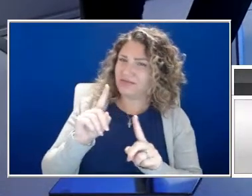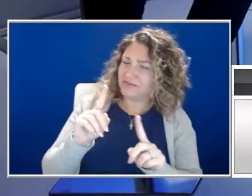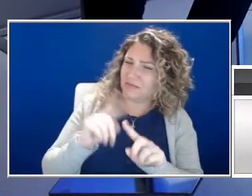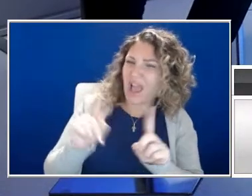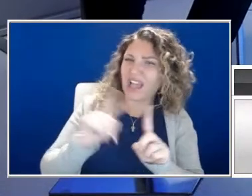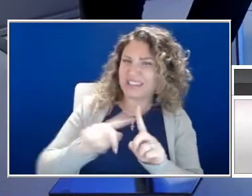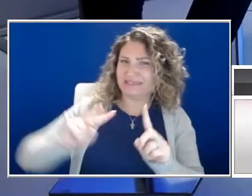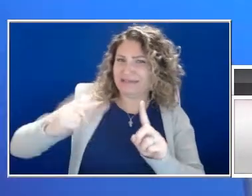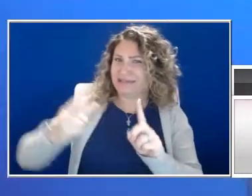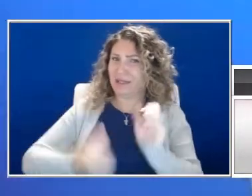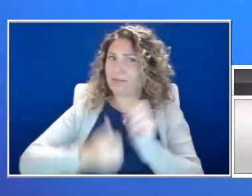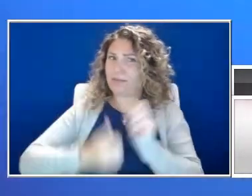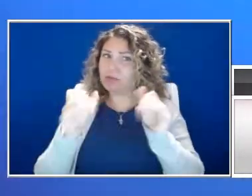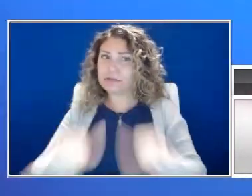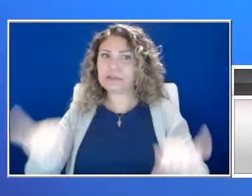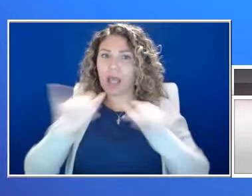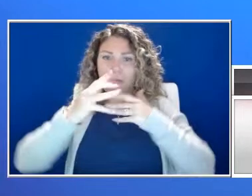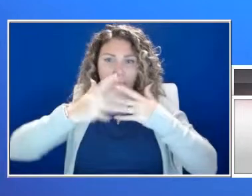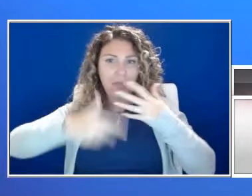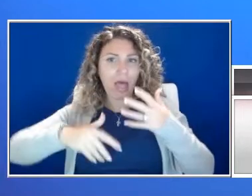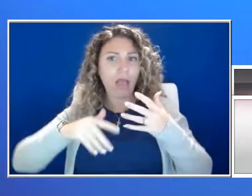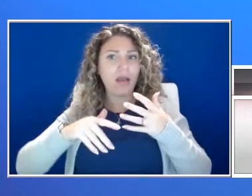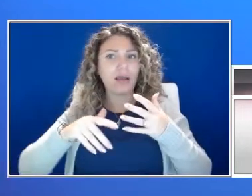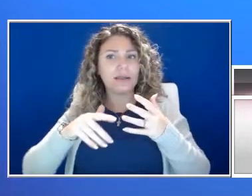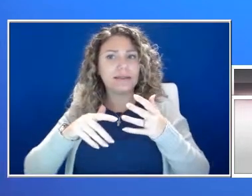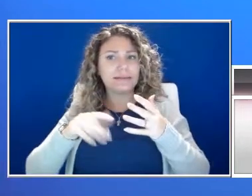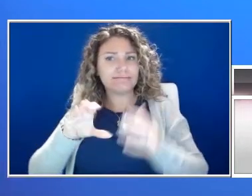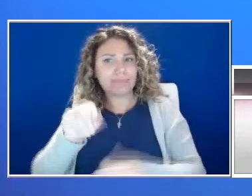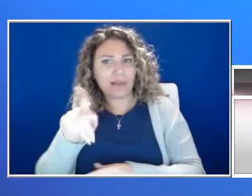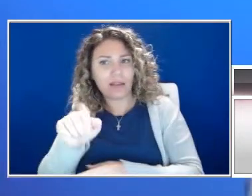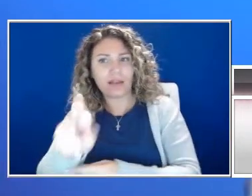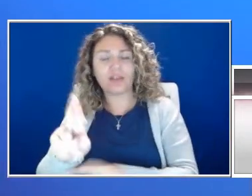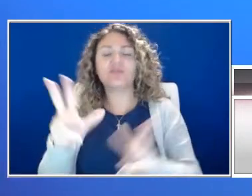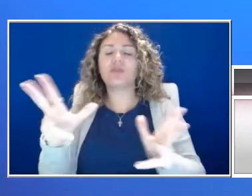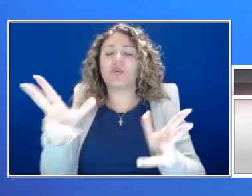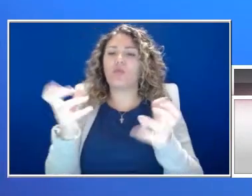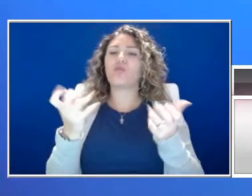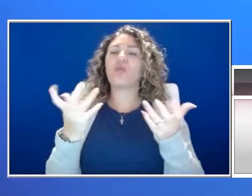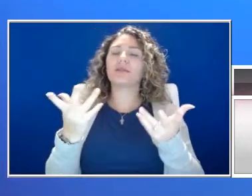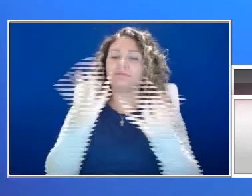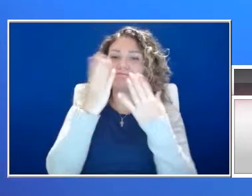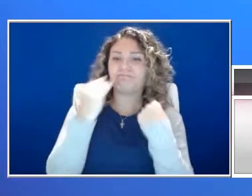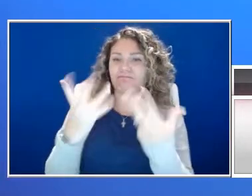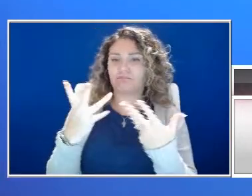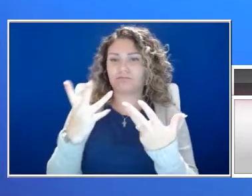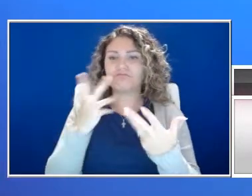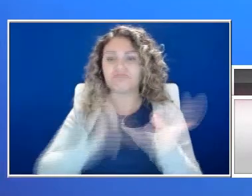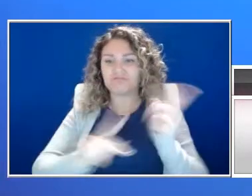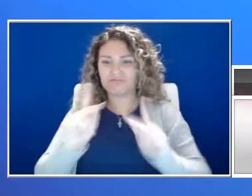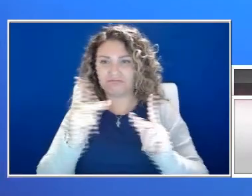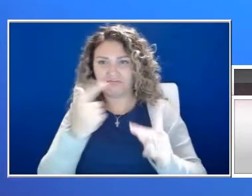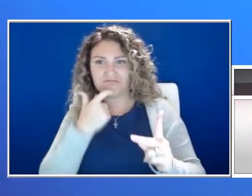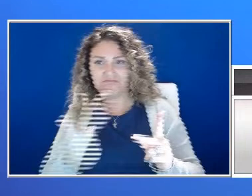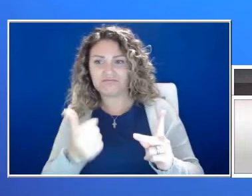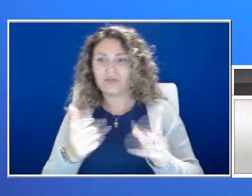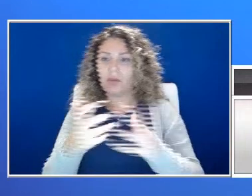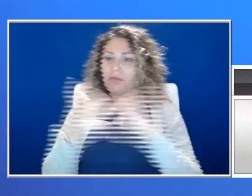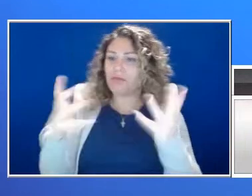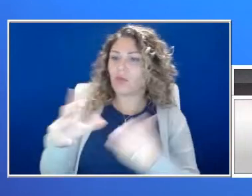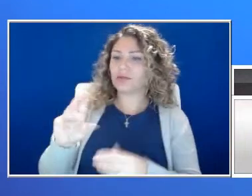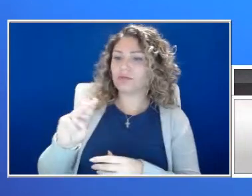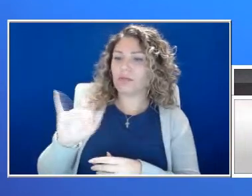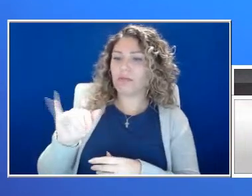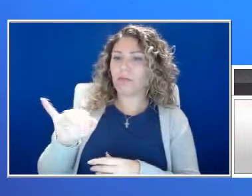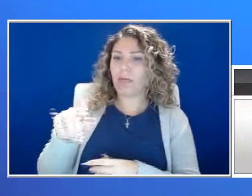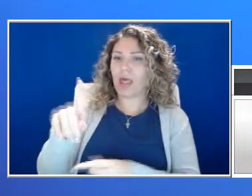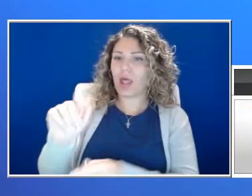rare. correct. Yeah, but also just kind of like to also give a small clue for a lot of audience about multiple myeloma. It's a blood cancer that affects one of the